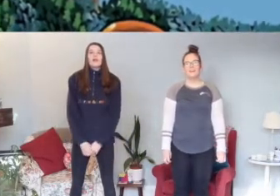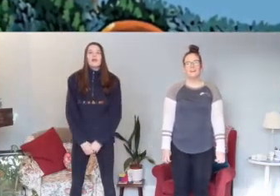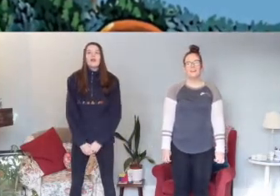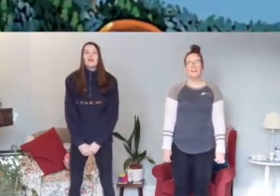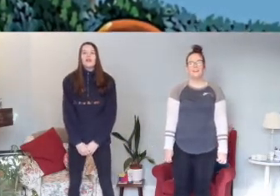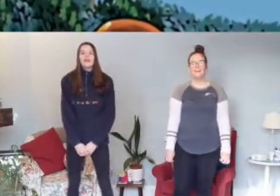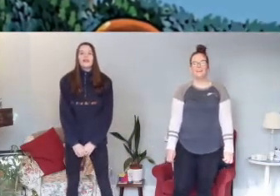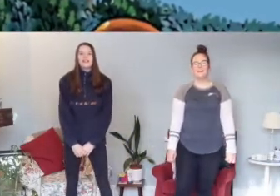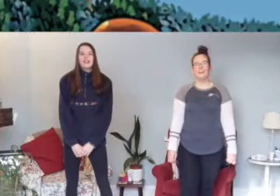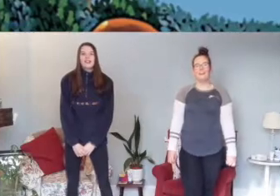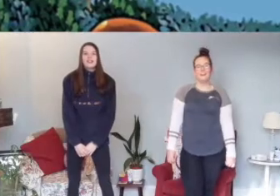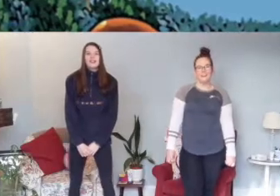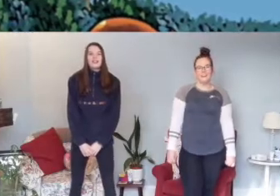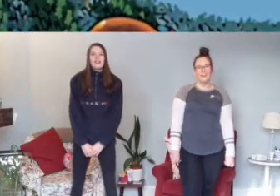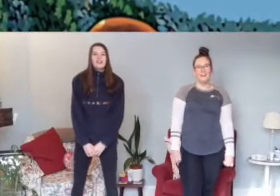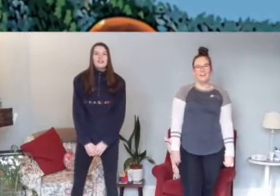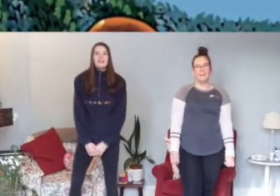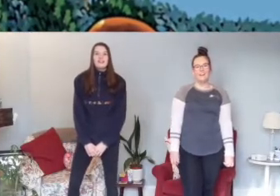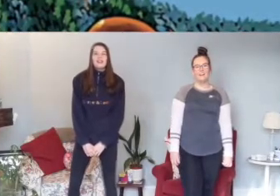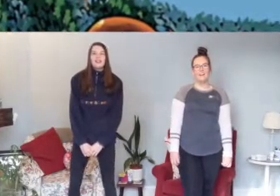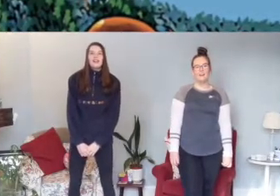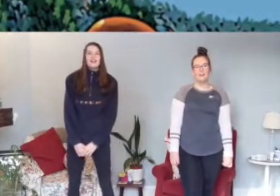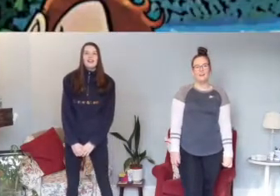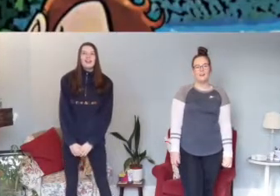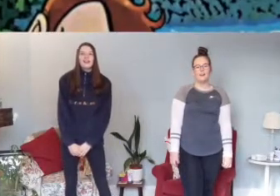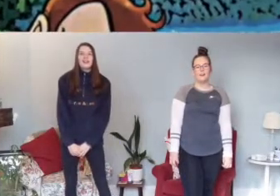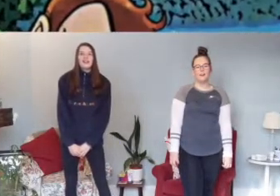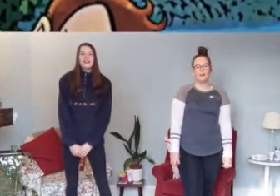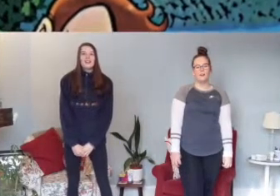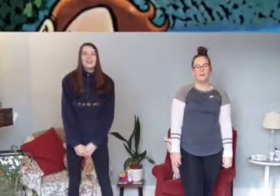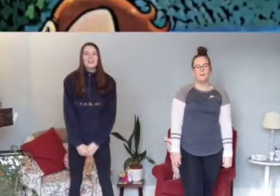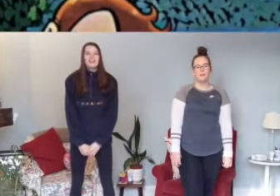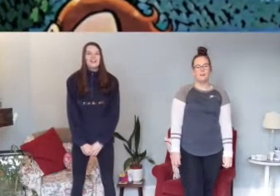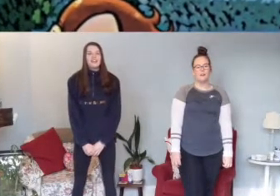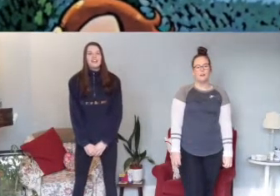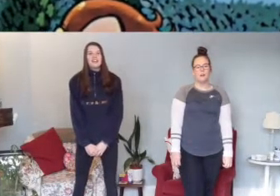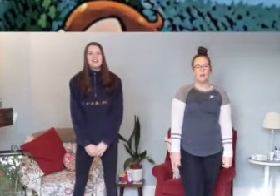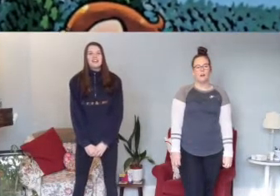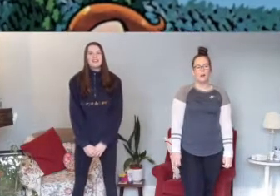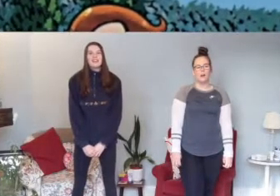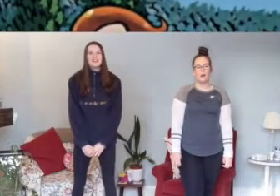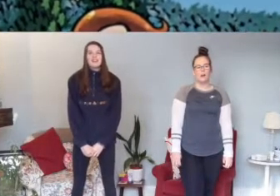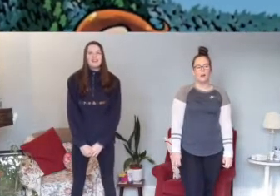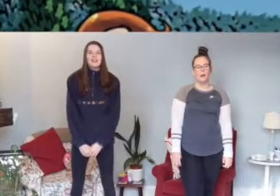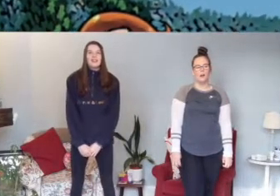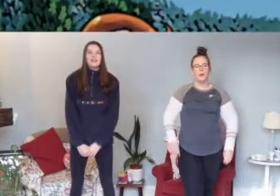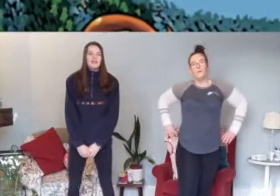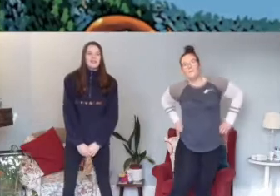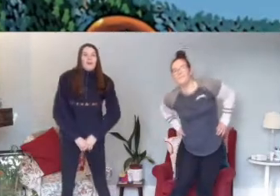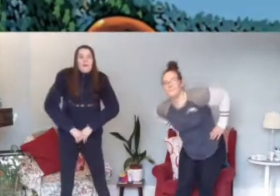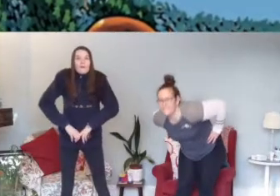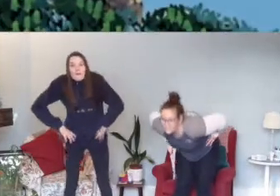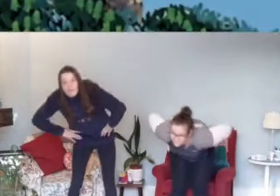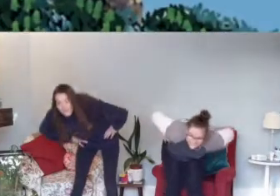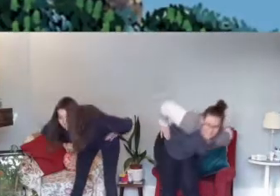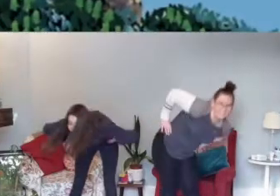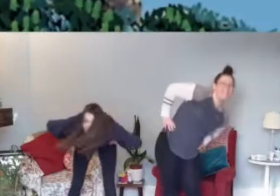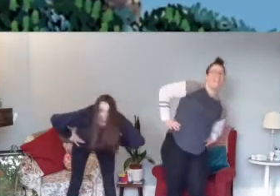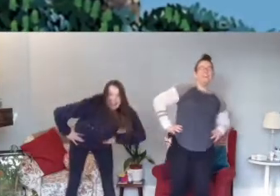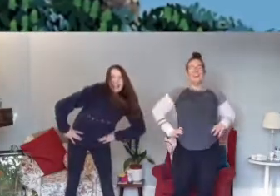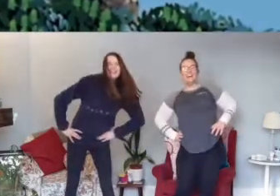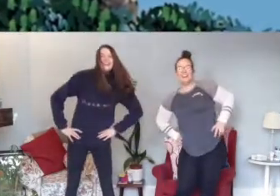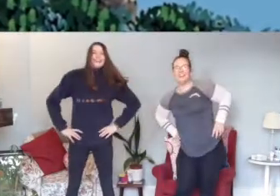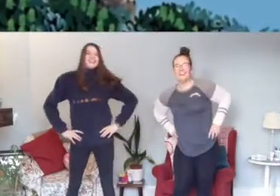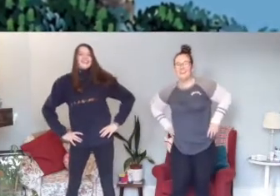her away from the water. A muffled voice said, "Hey, stop it, monkey. That's Elephant's cool pool."